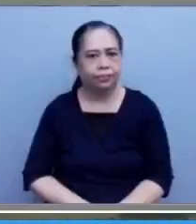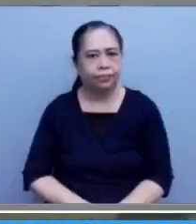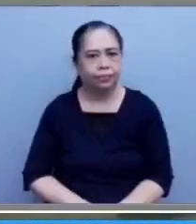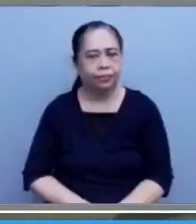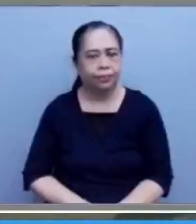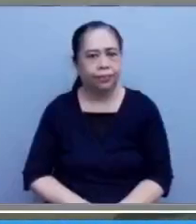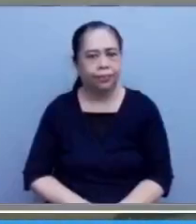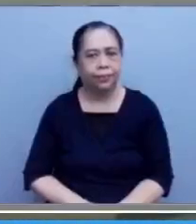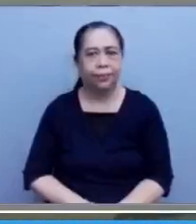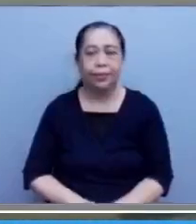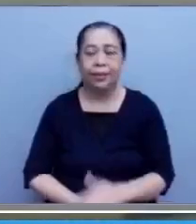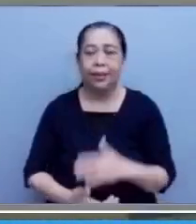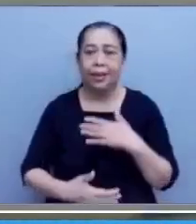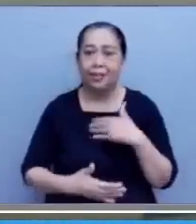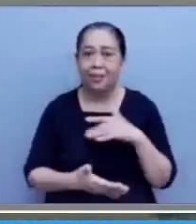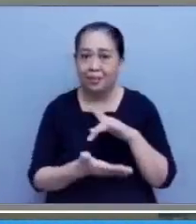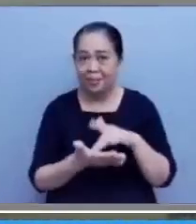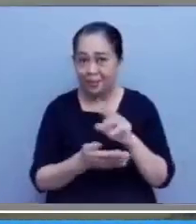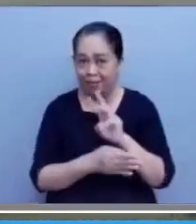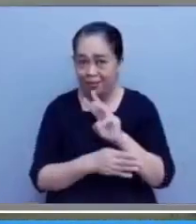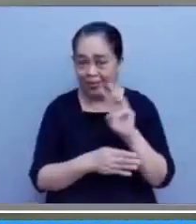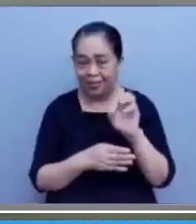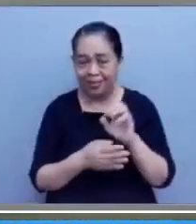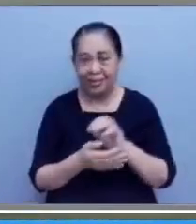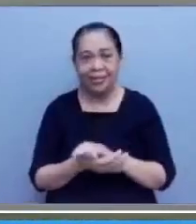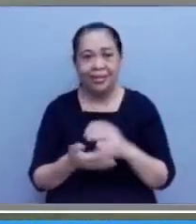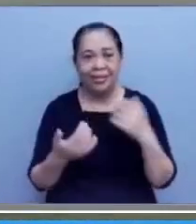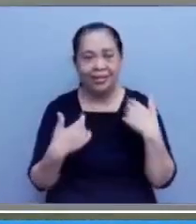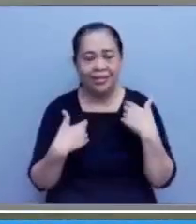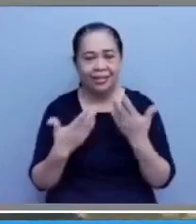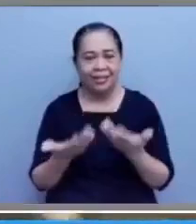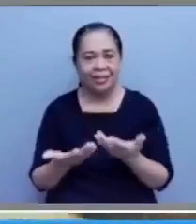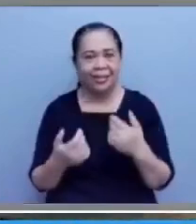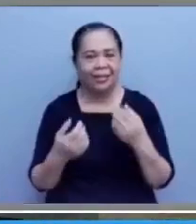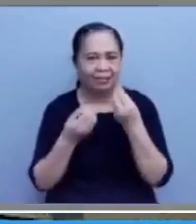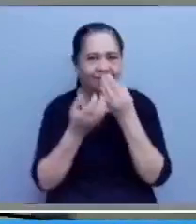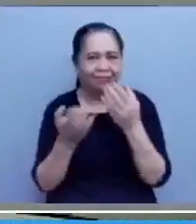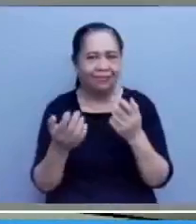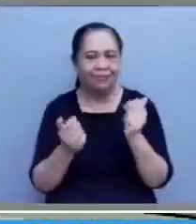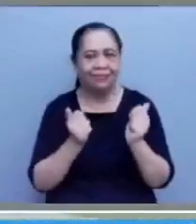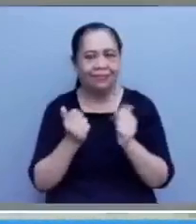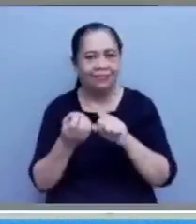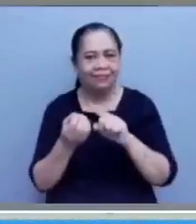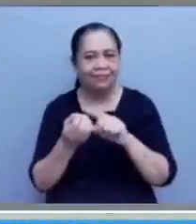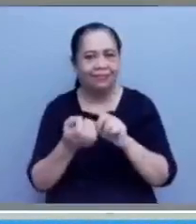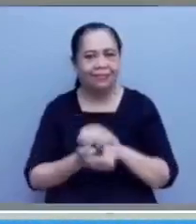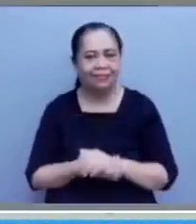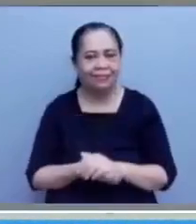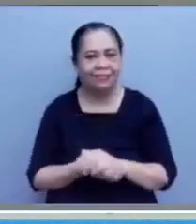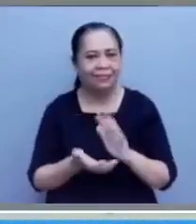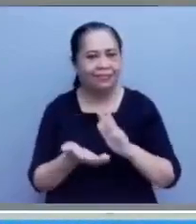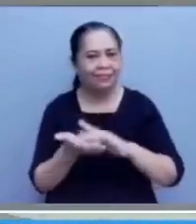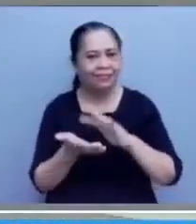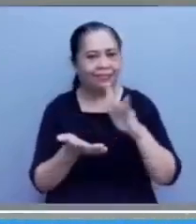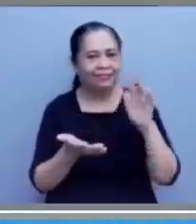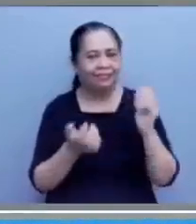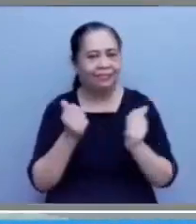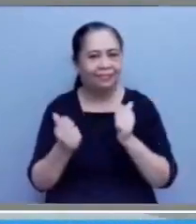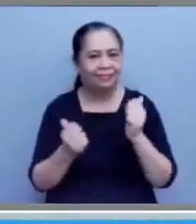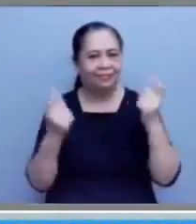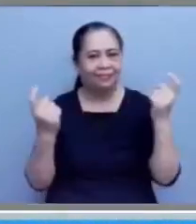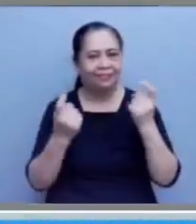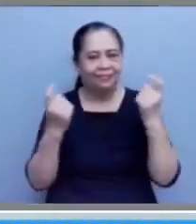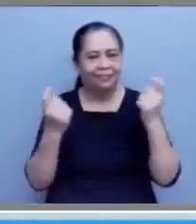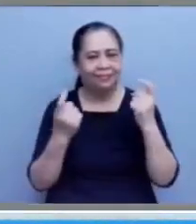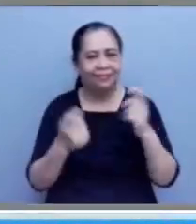Happy midweek na! Heto na ang baon kong Star Bites. Nagningning ang Kapuso stars at celebrities sa Vogue